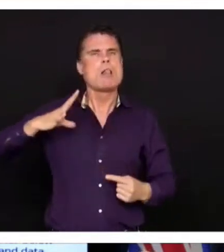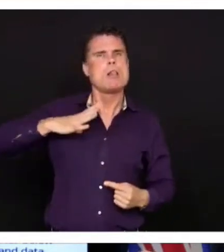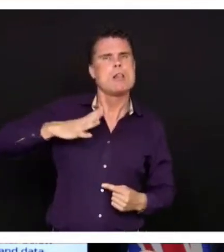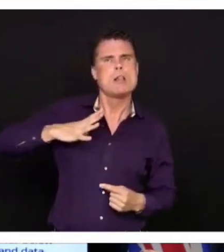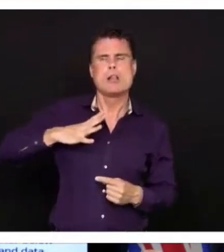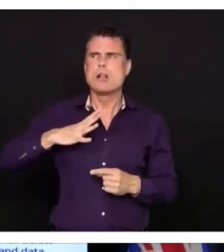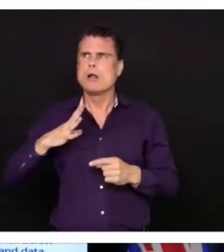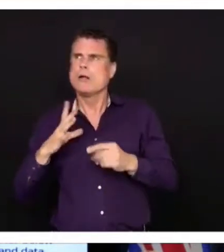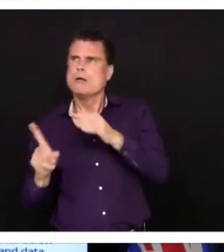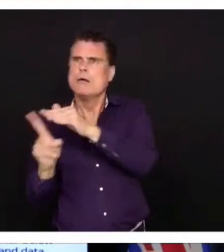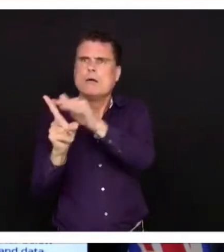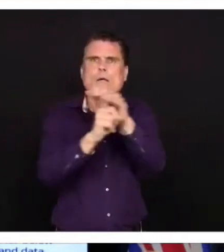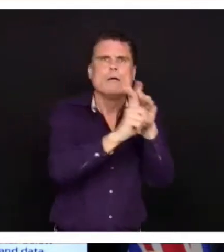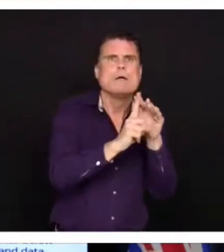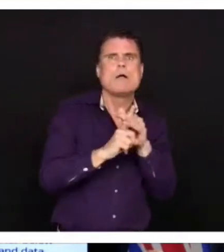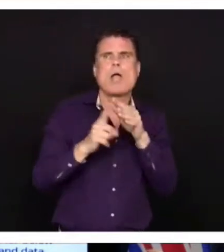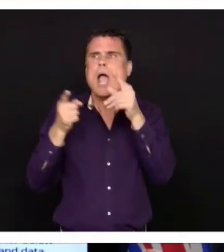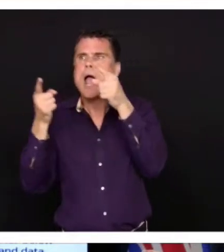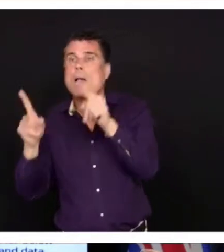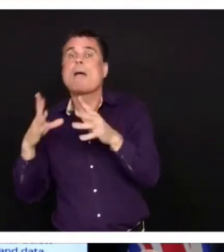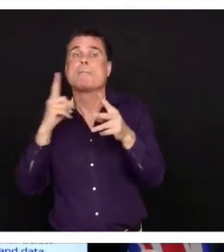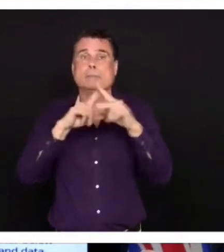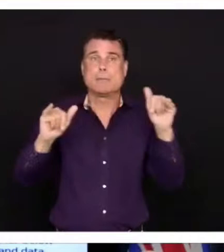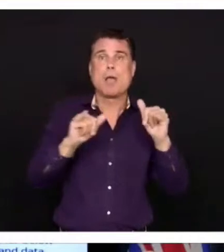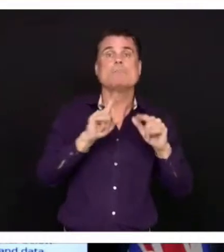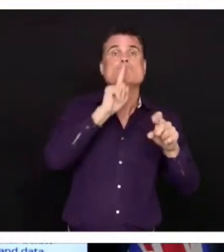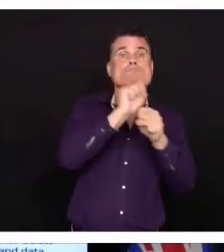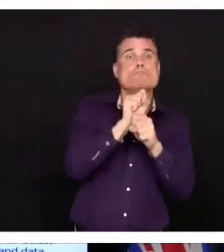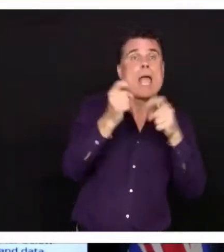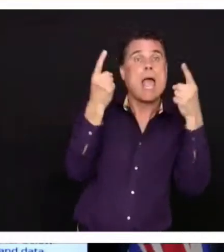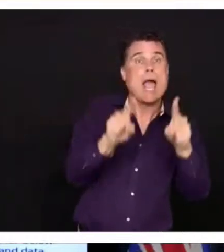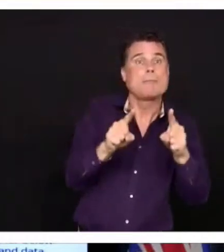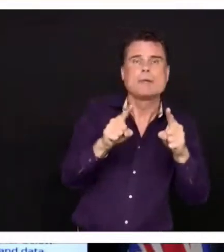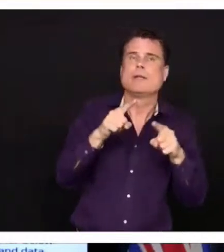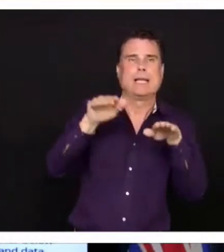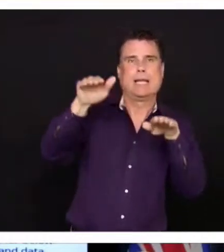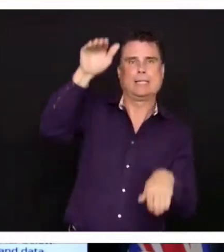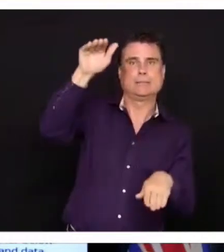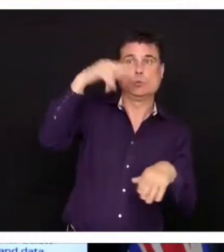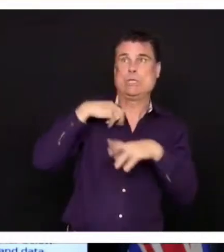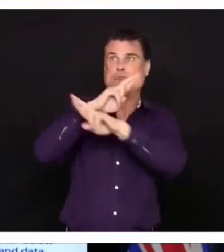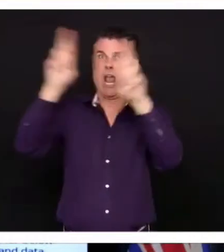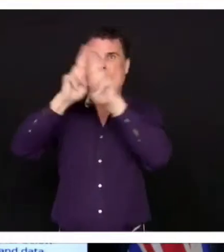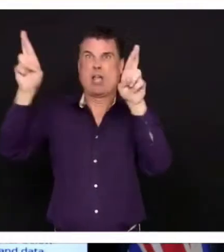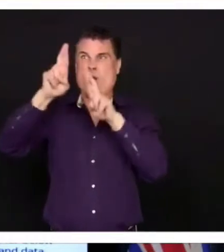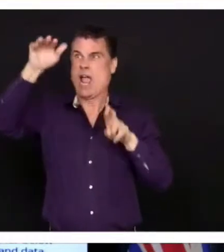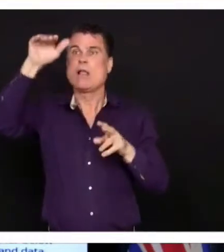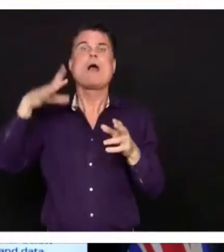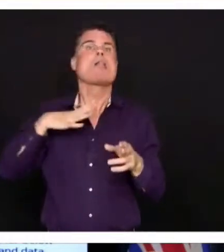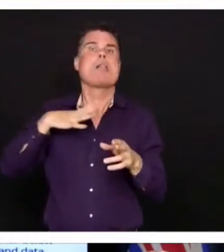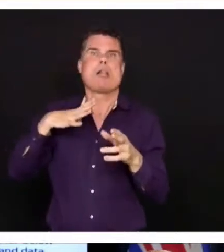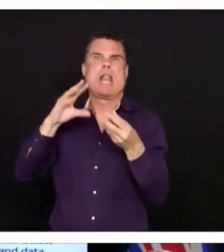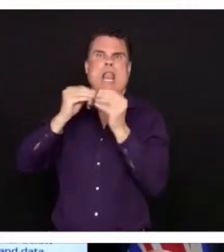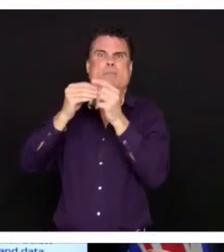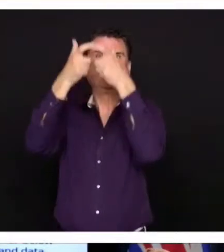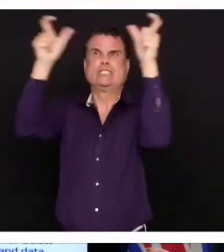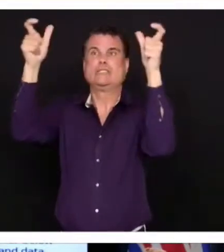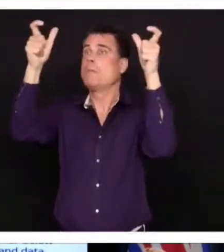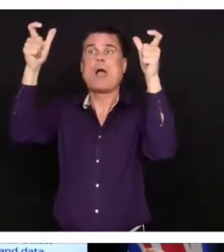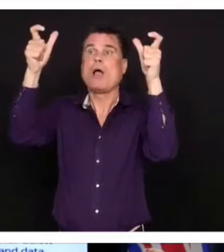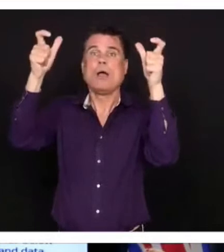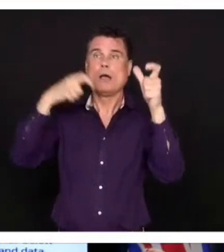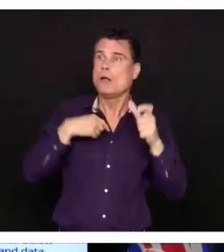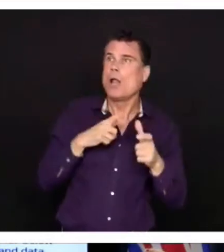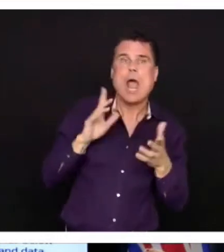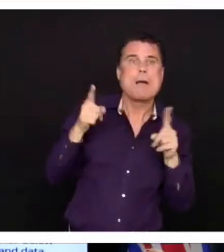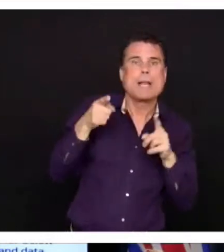to continue. We need that to continue for us to be able to move to the next stage. The difference between what